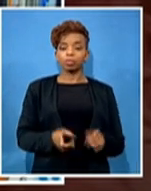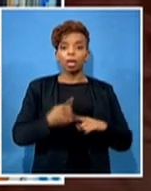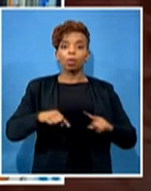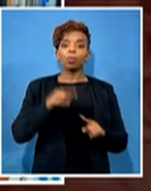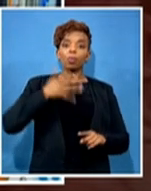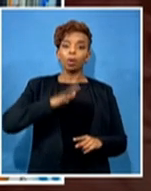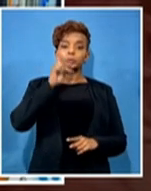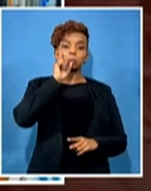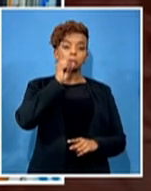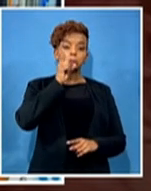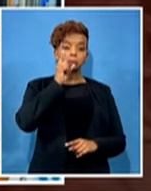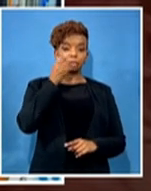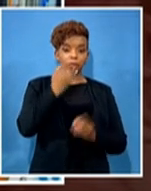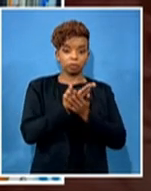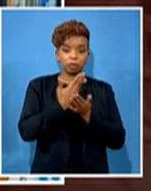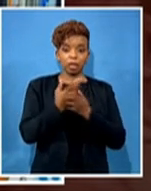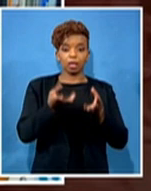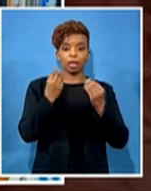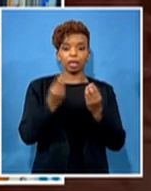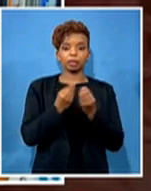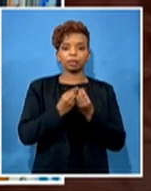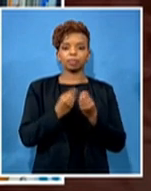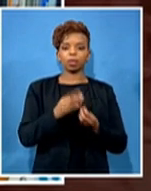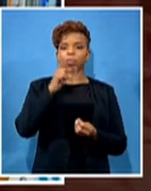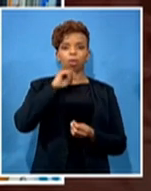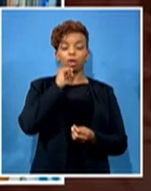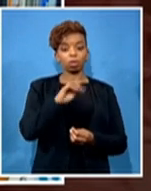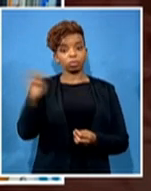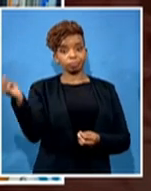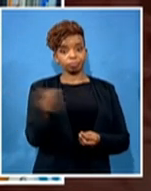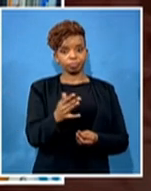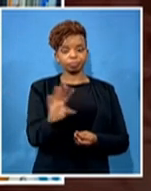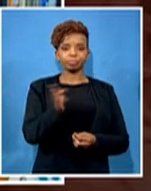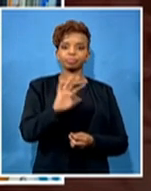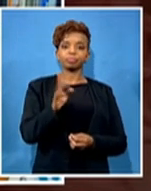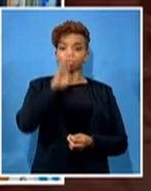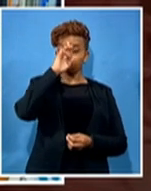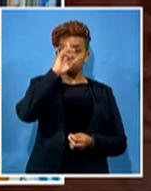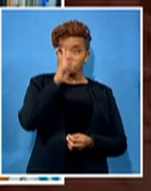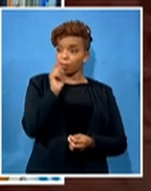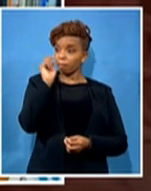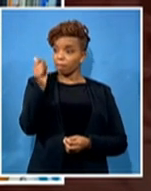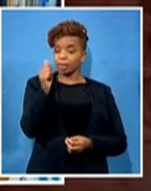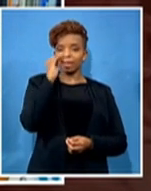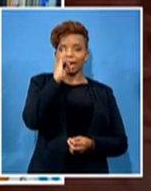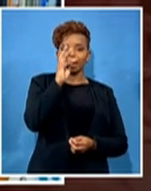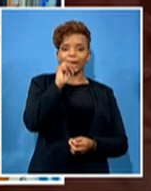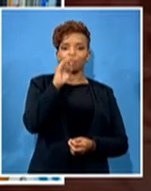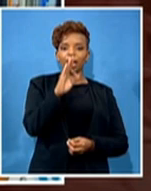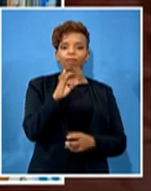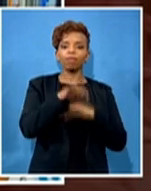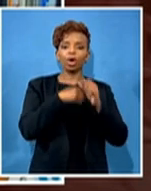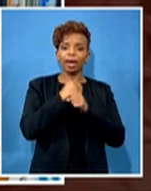that much. You must remember we've paid into the IMF over the years many billions of rands, probably in the region of